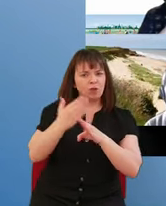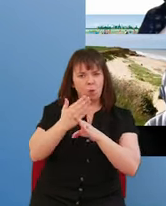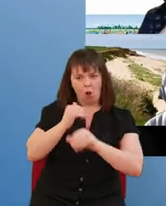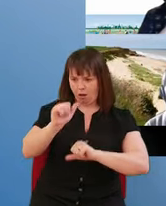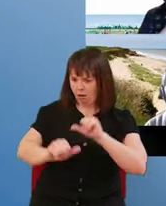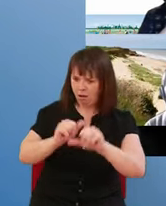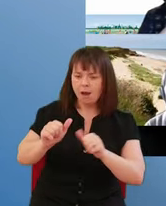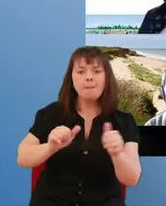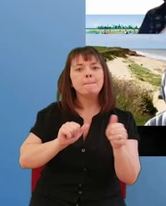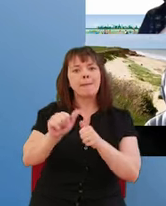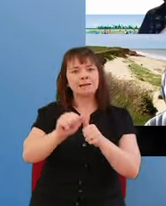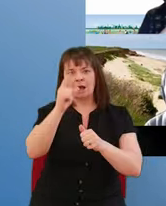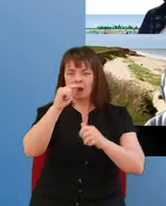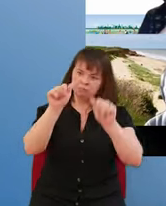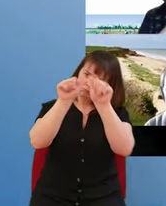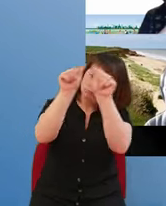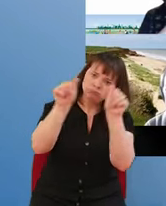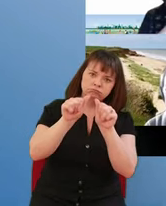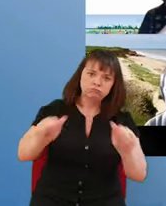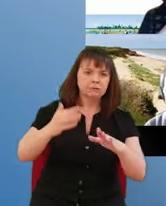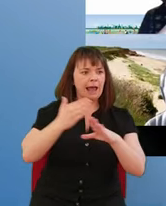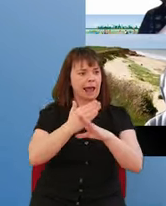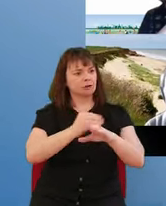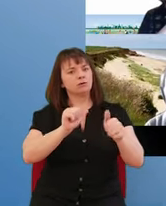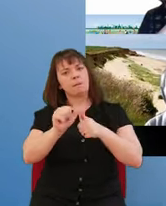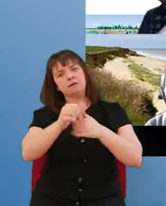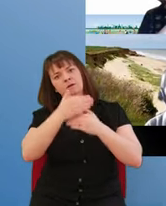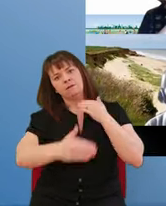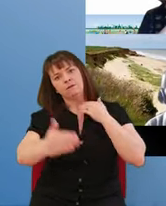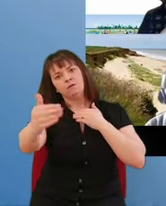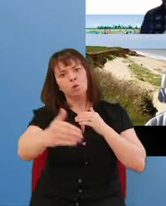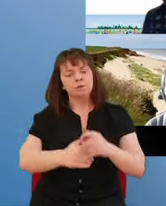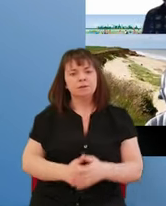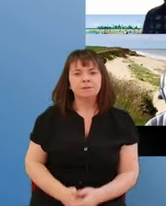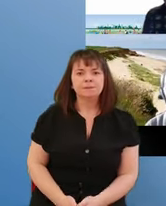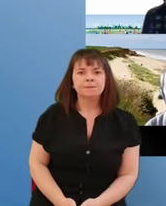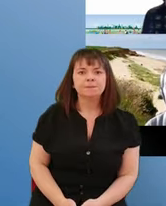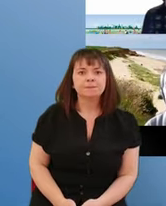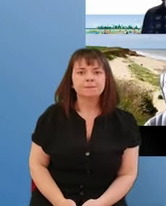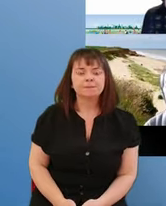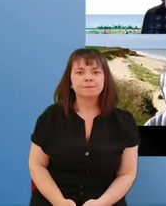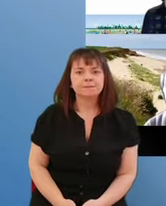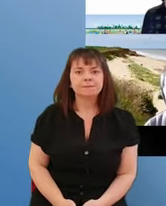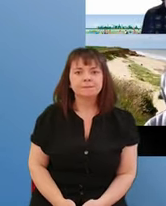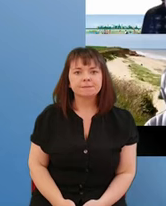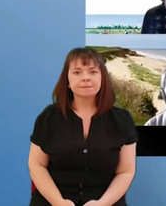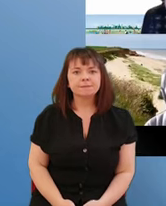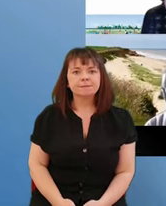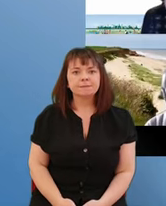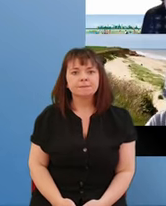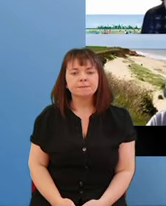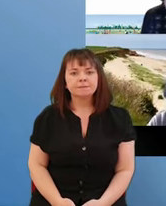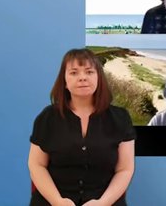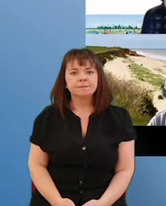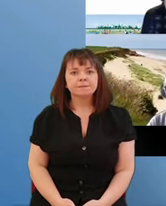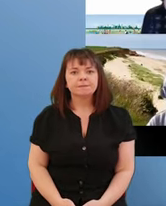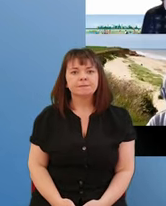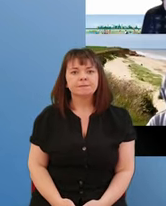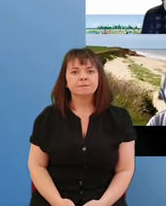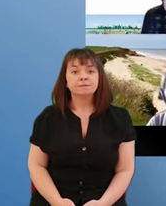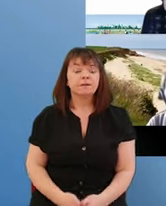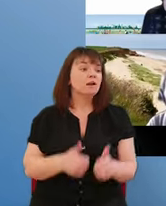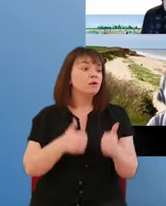That's great, thank you. Diane, did you want to come back in? Thank you, Doris. Yeah, I just wanted to mention that we're also